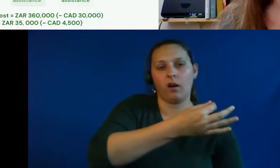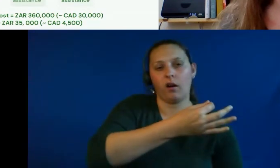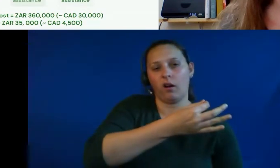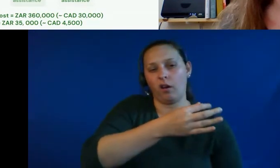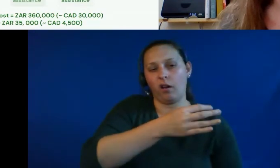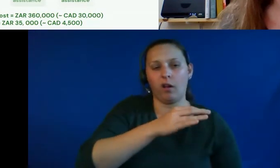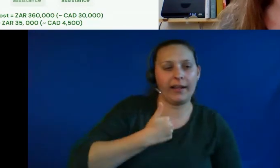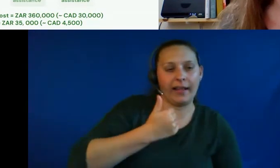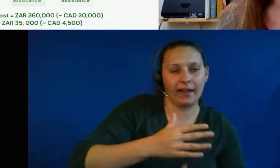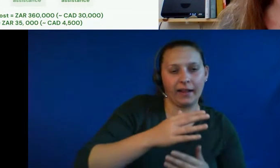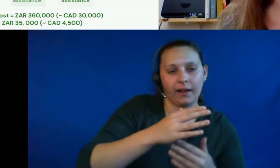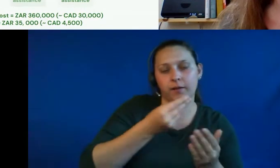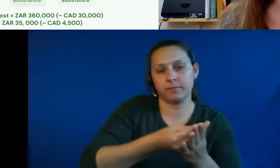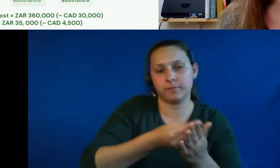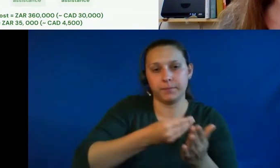would cost